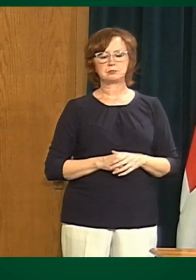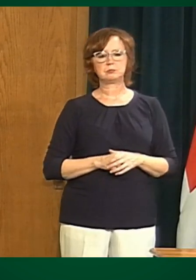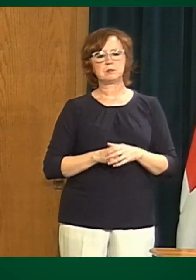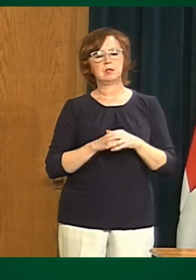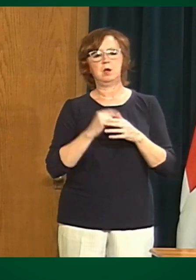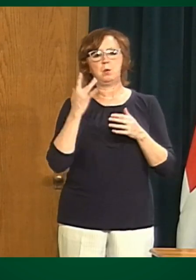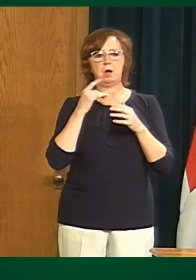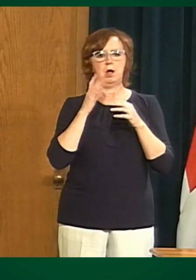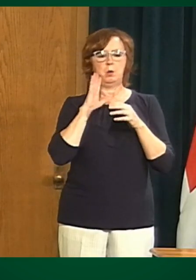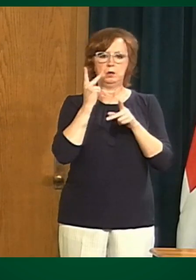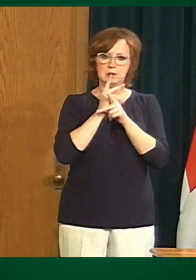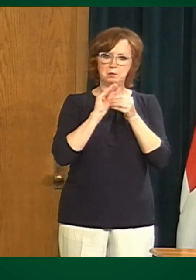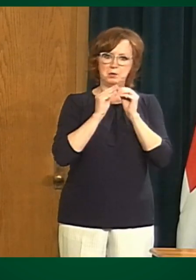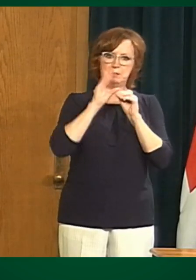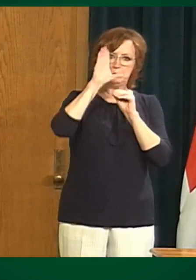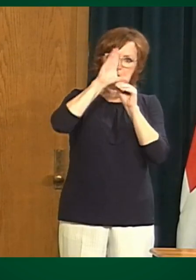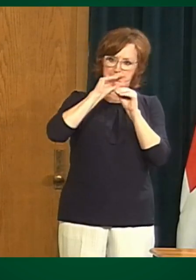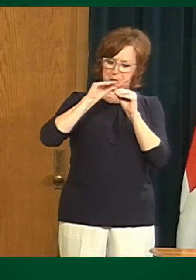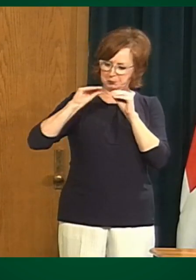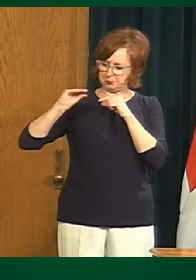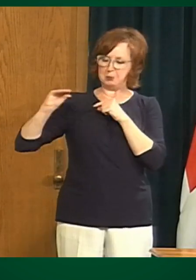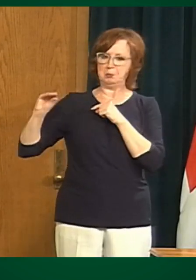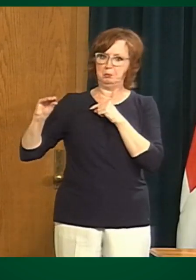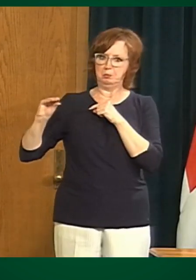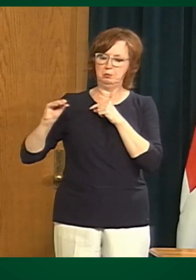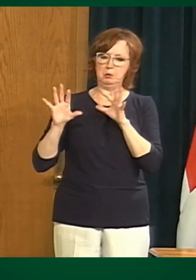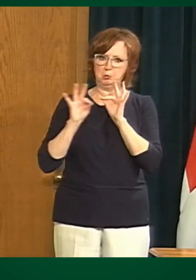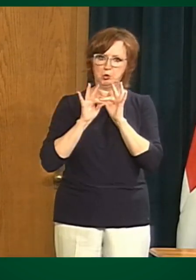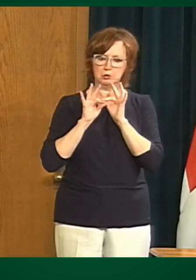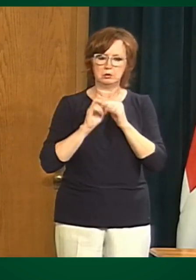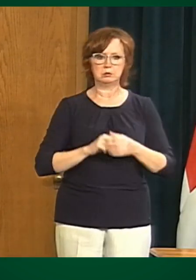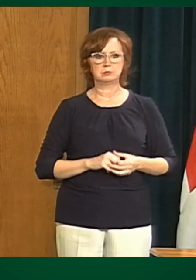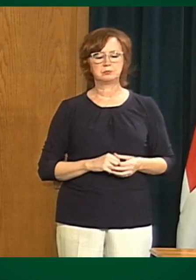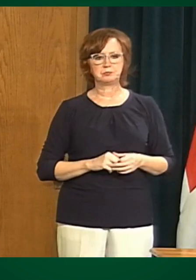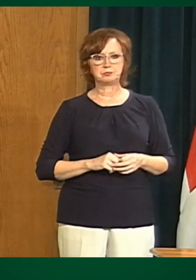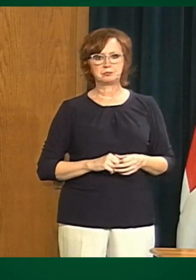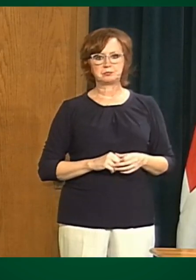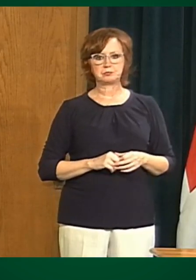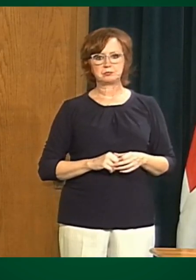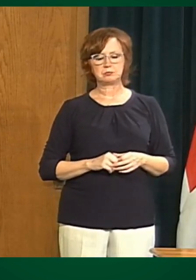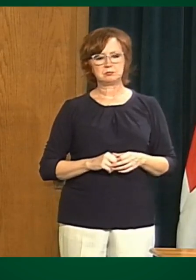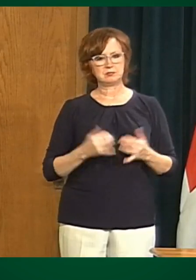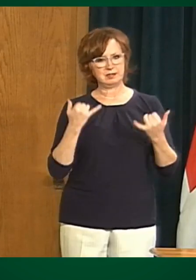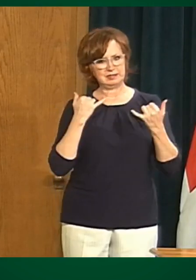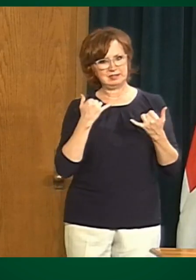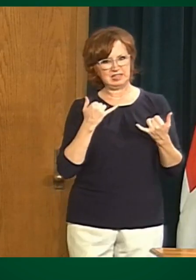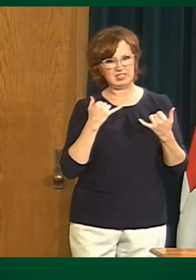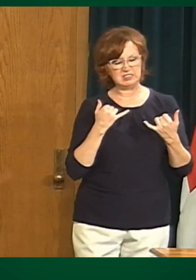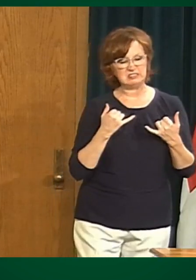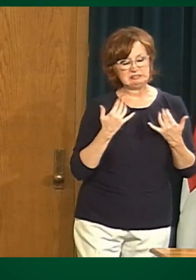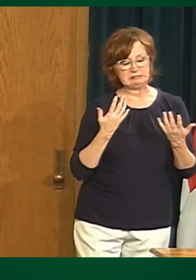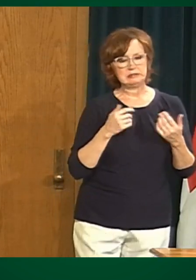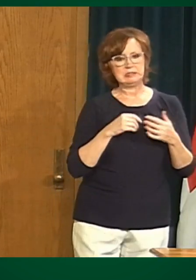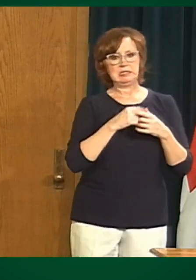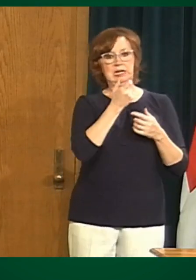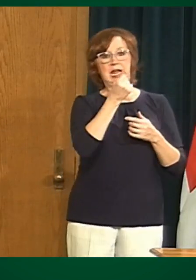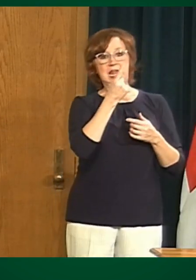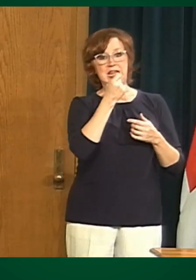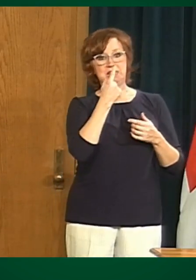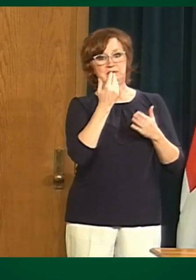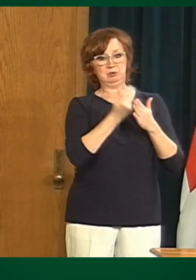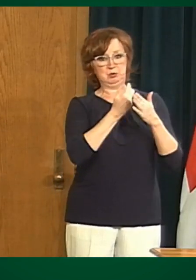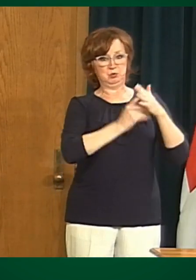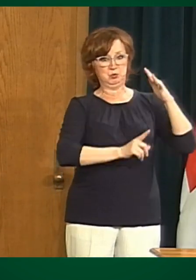the news release also said, there are 11 cases now from the far